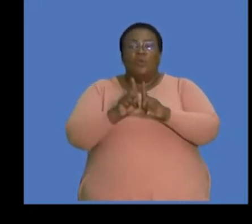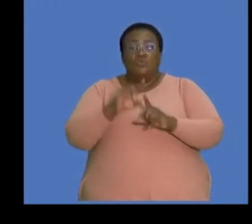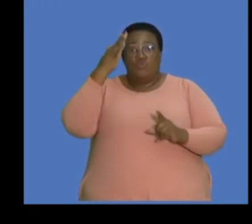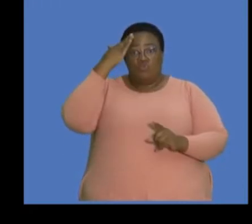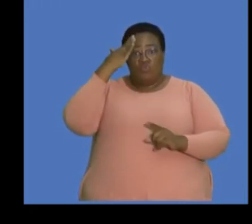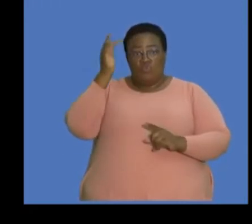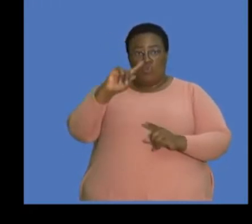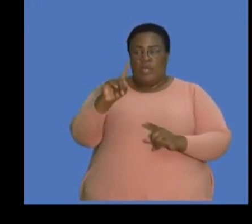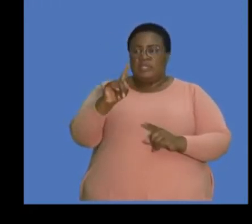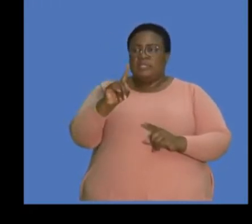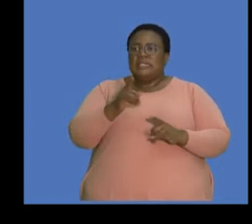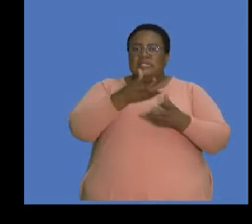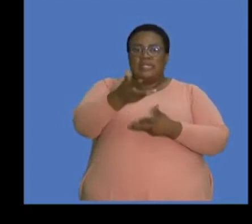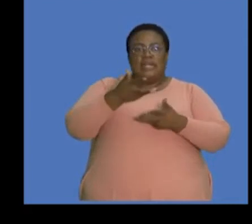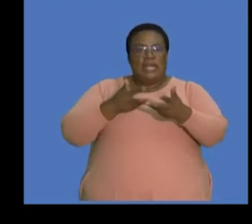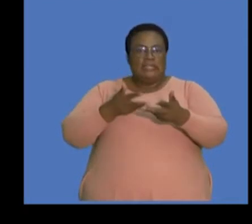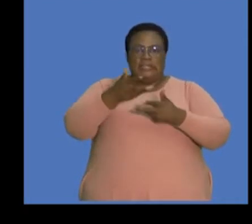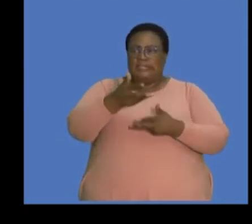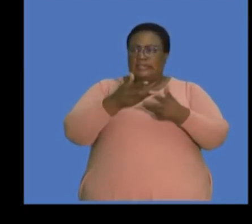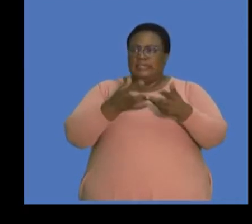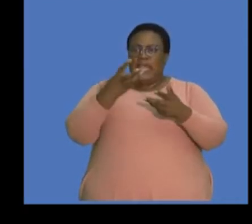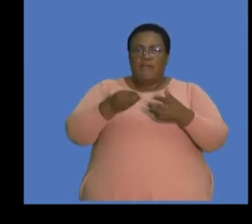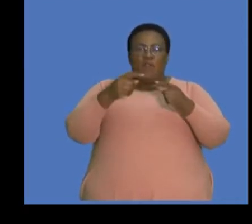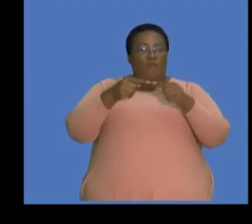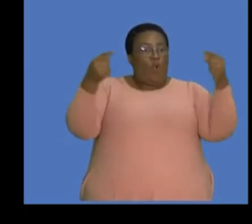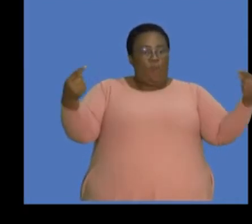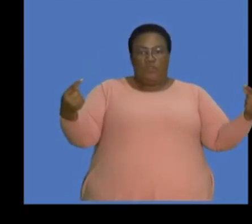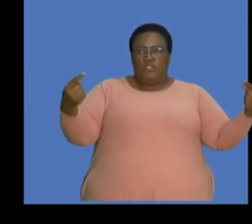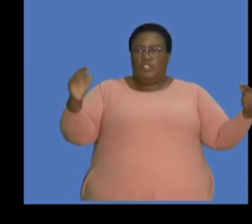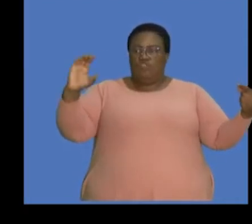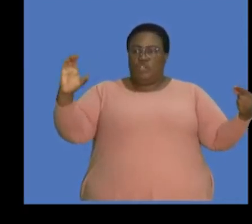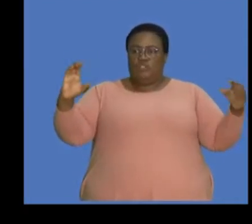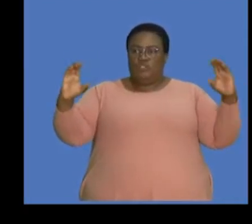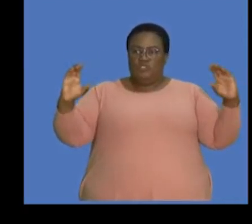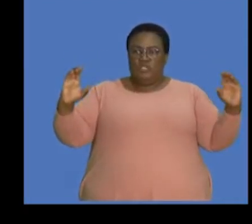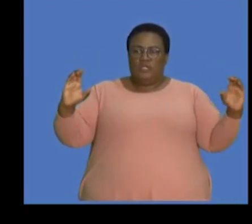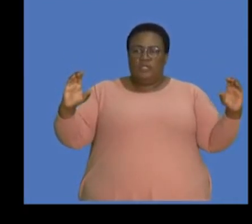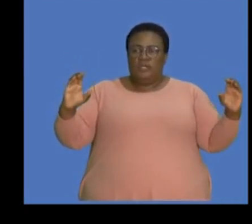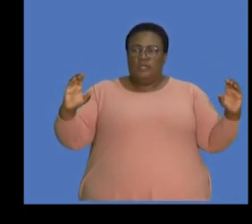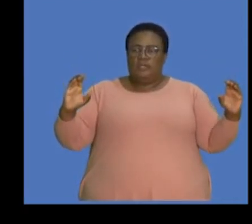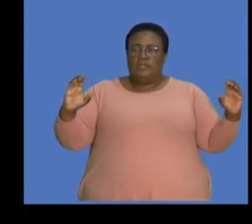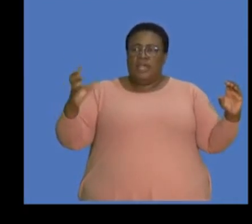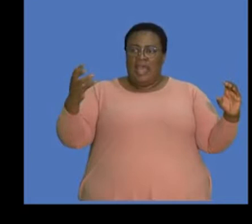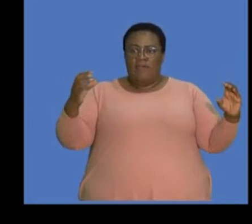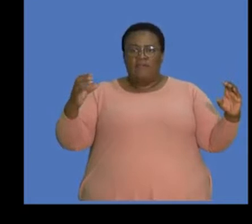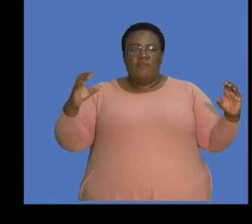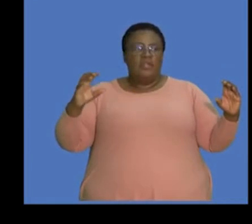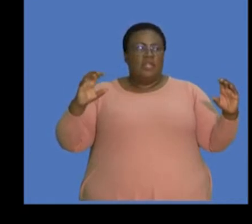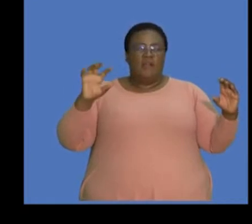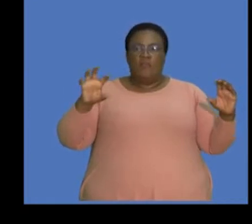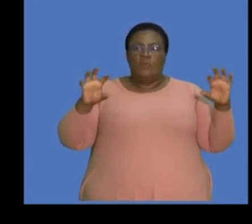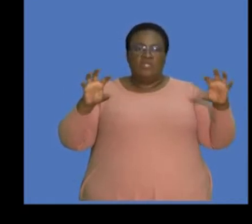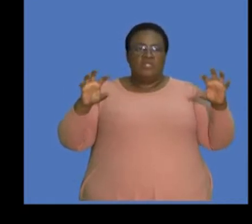that, we also know that there is interaction between opposite charges. They exert a force on each